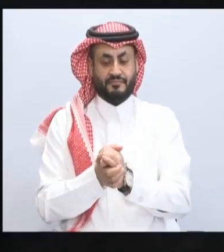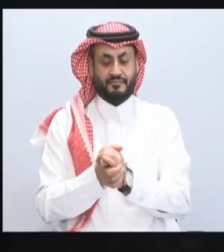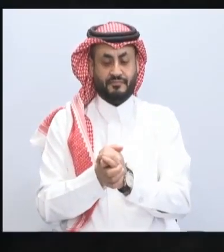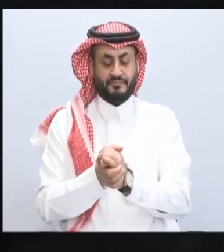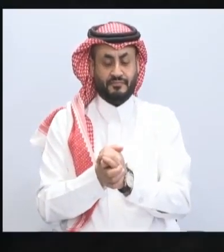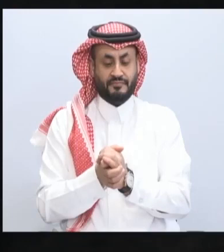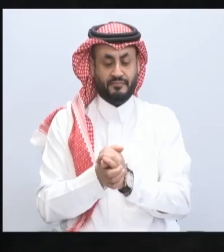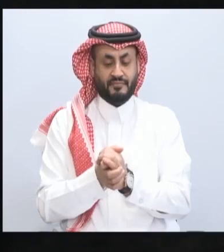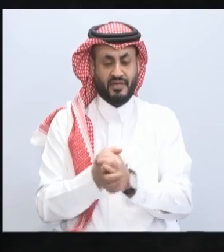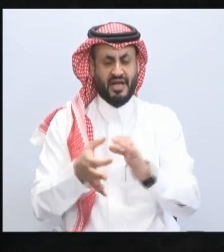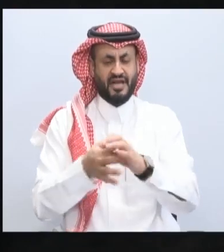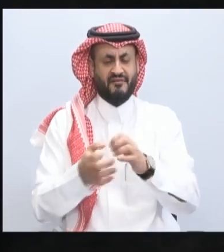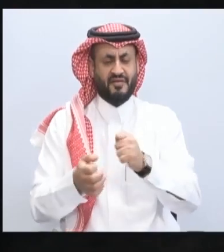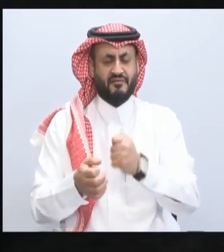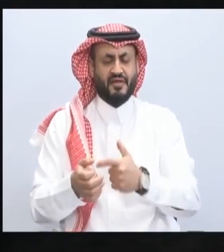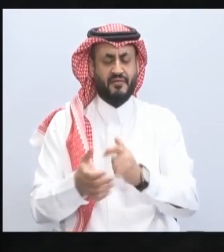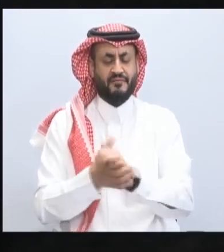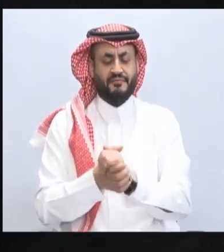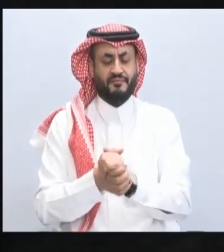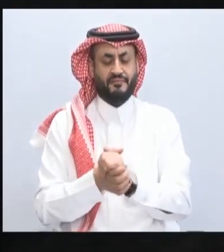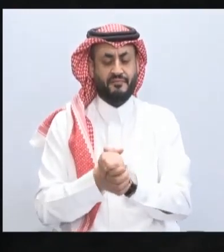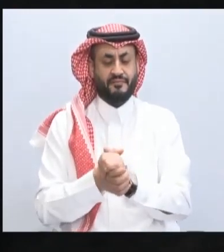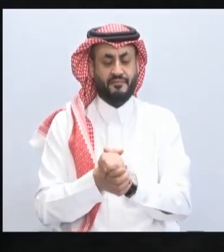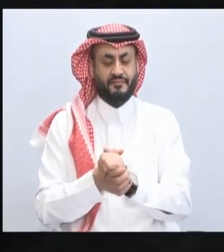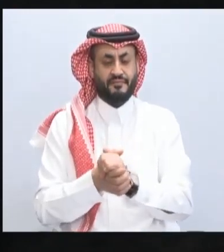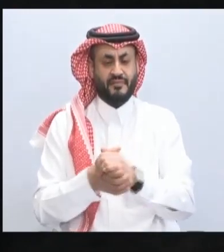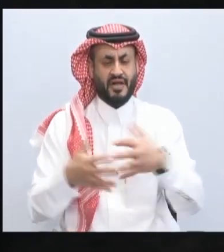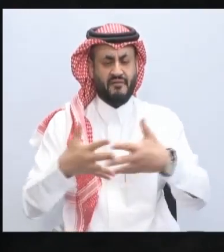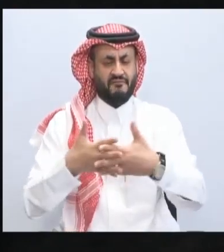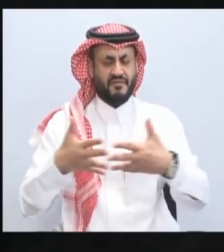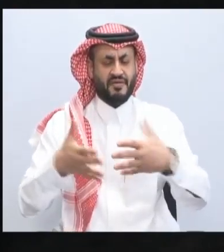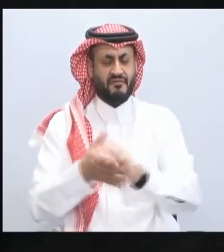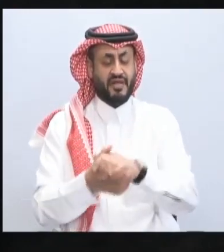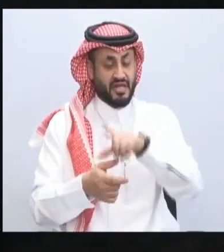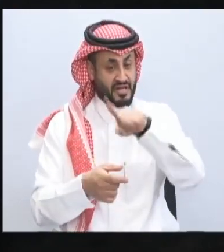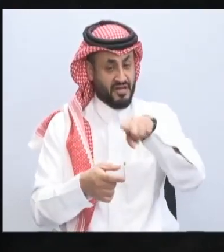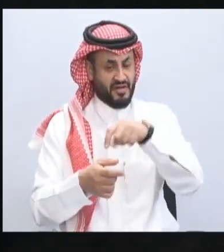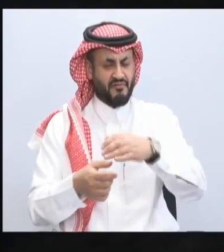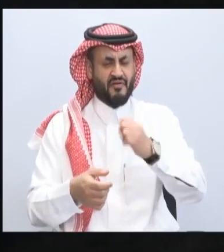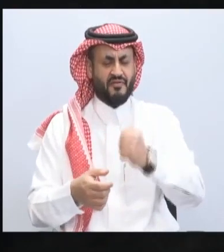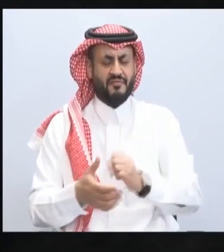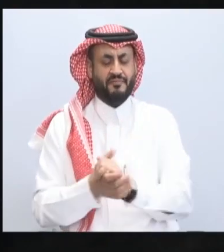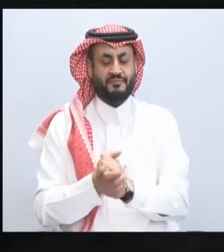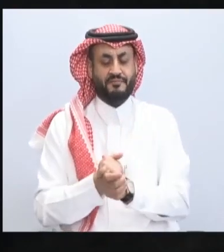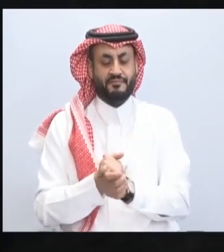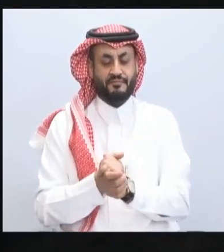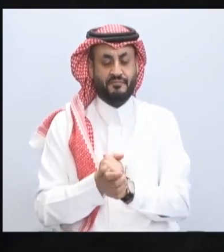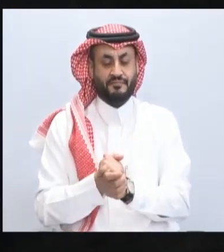chain is weak. So we have here, there is some kind of mistake or weakness, or there is a